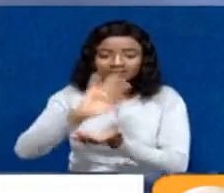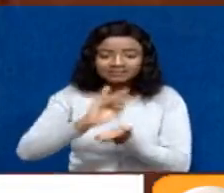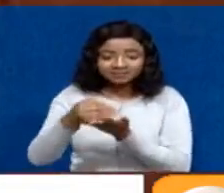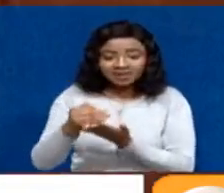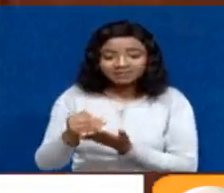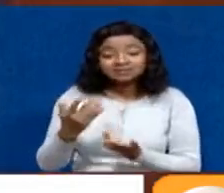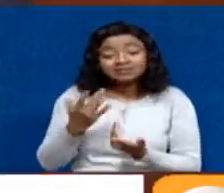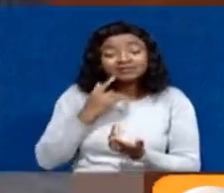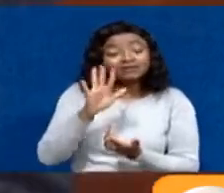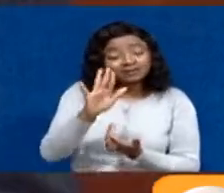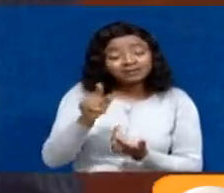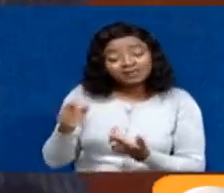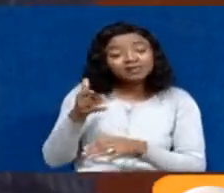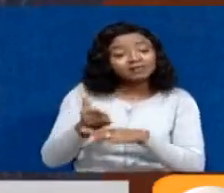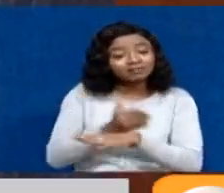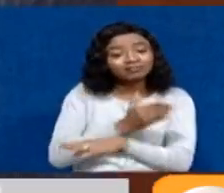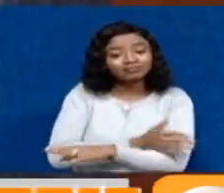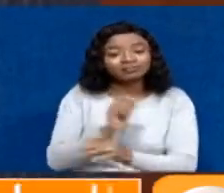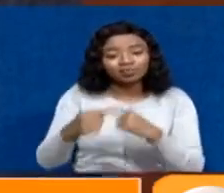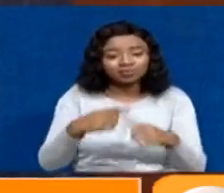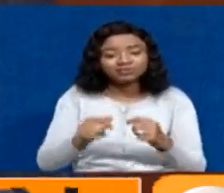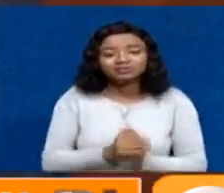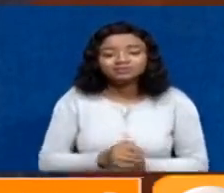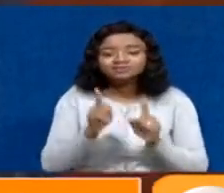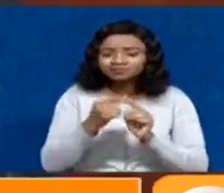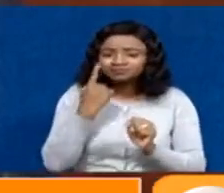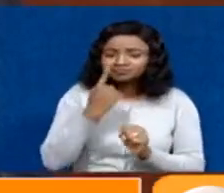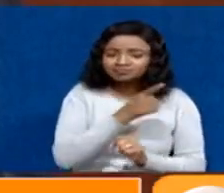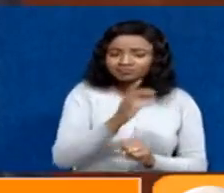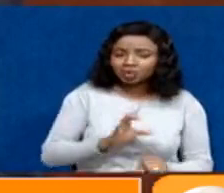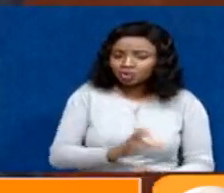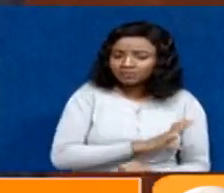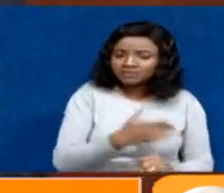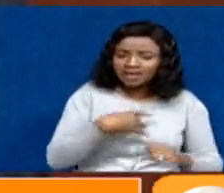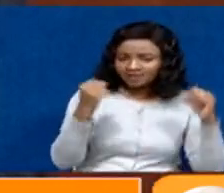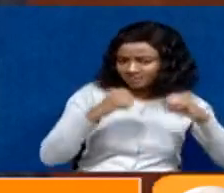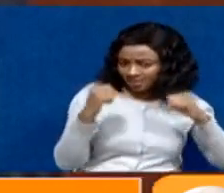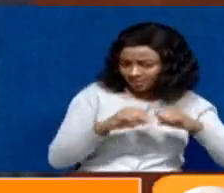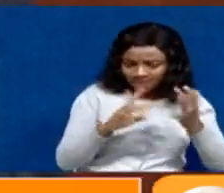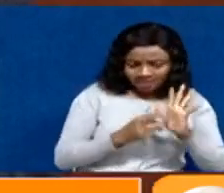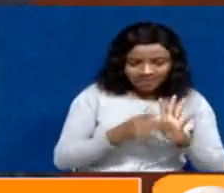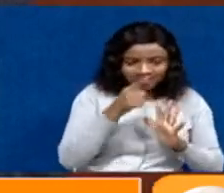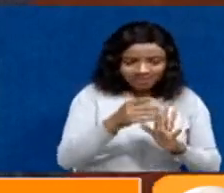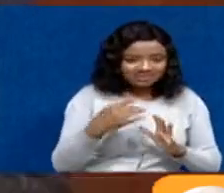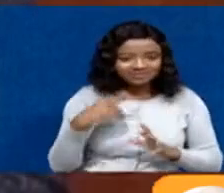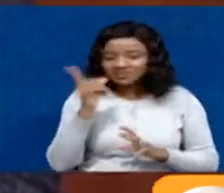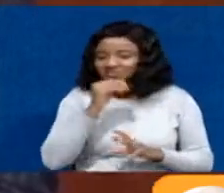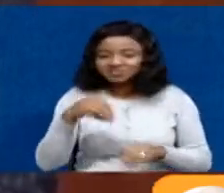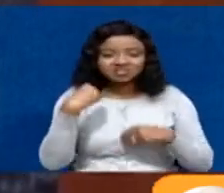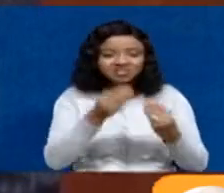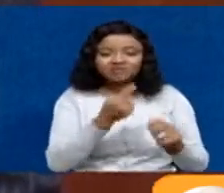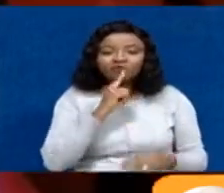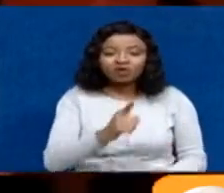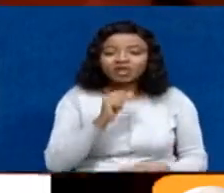is progressive. When you look at the decisions and arguments that have been made by the committee, it looks like the committee was given with instructions not to